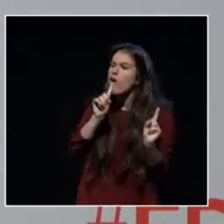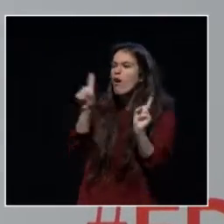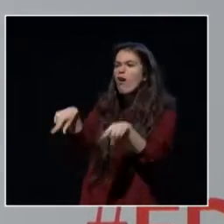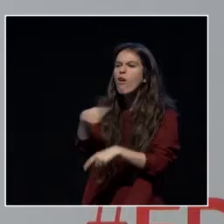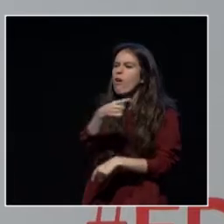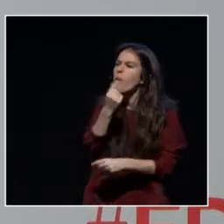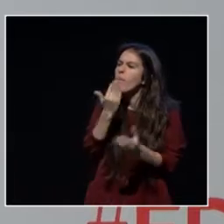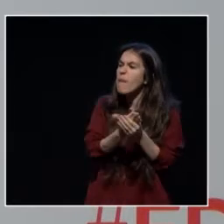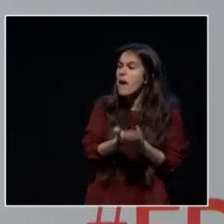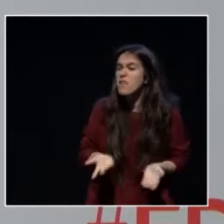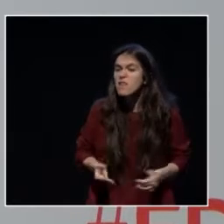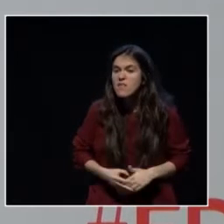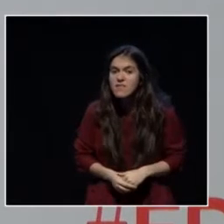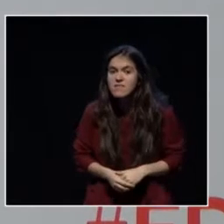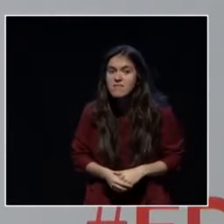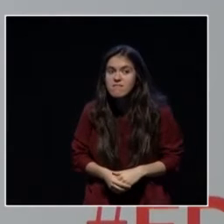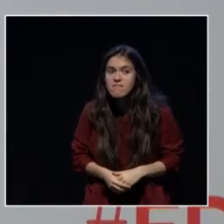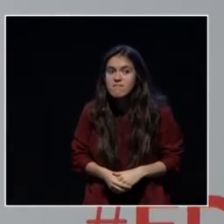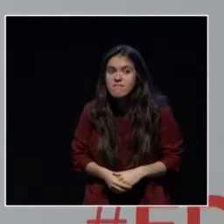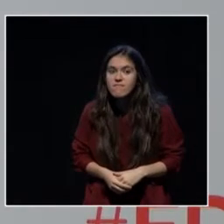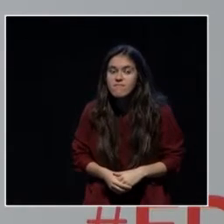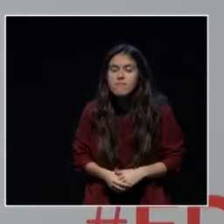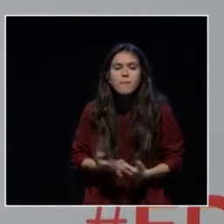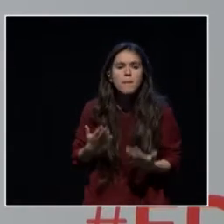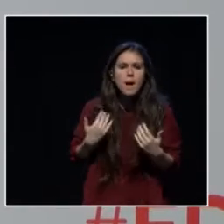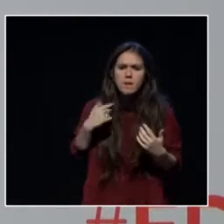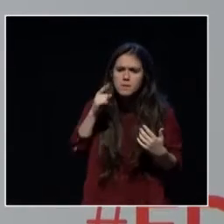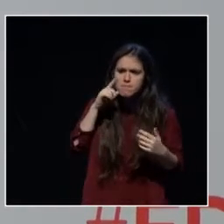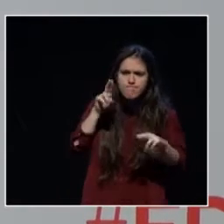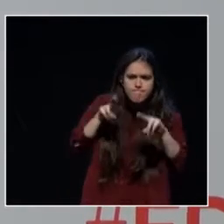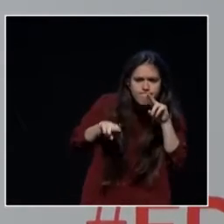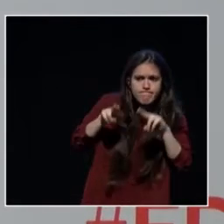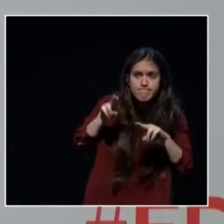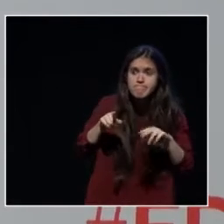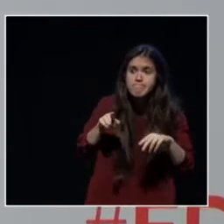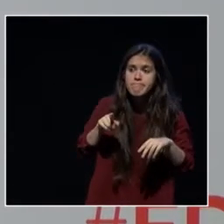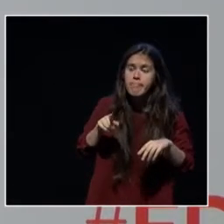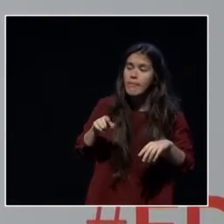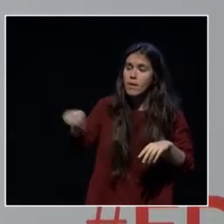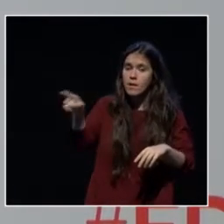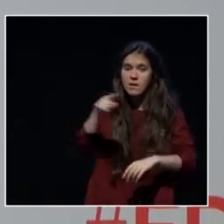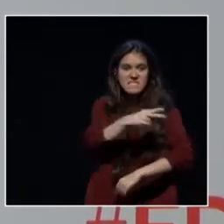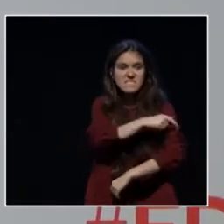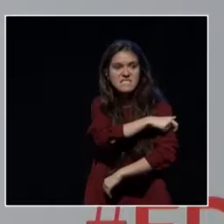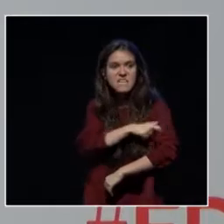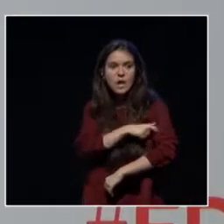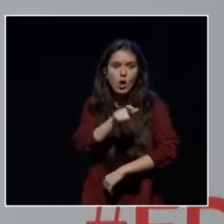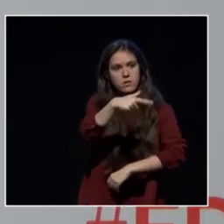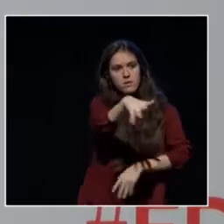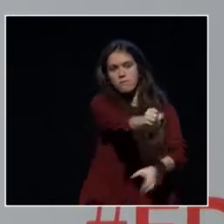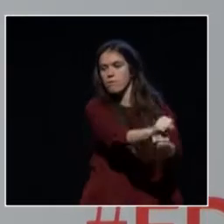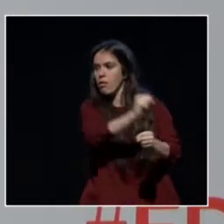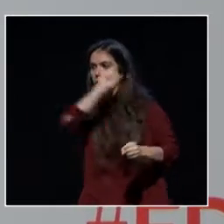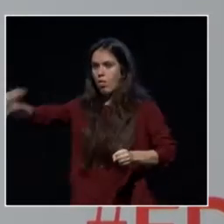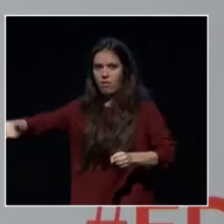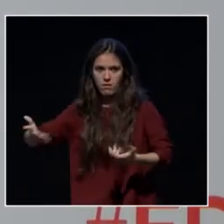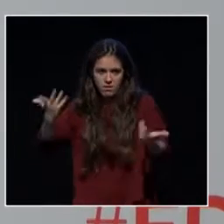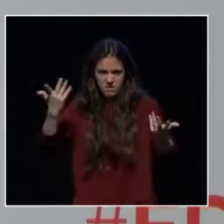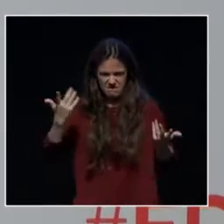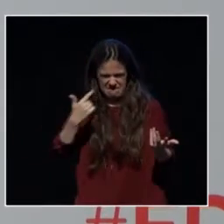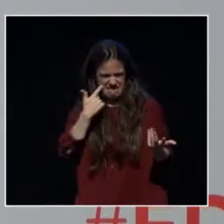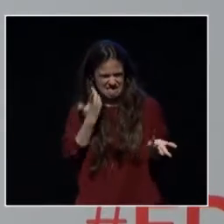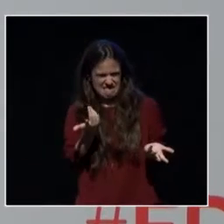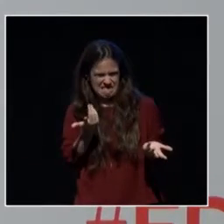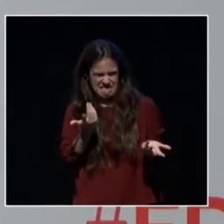bank? They probably look for the security to get him out because that doesn't make sense to them. Why this